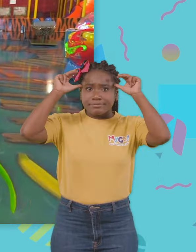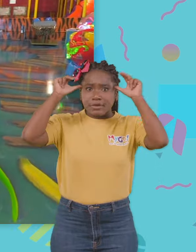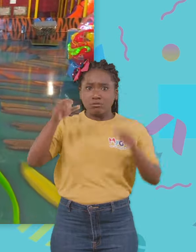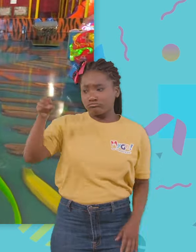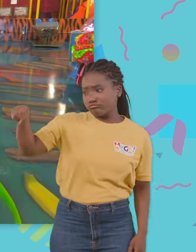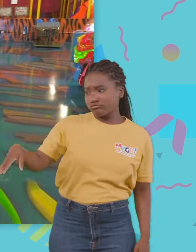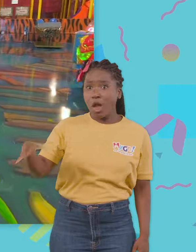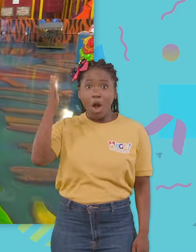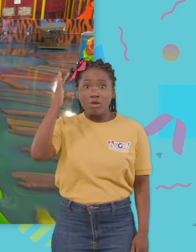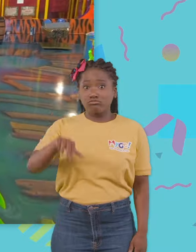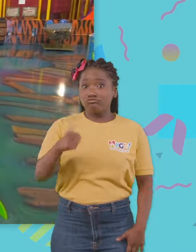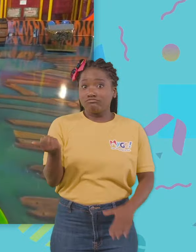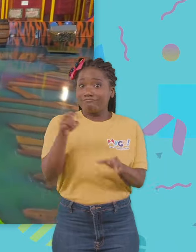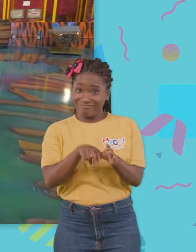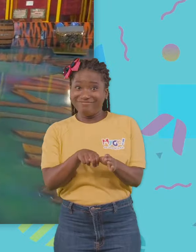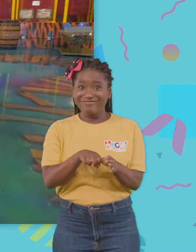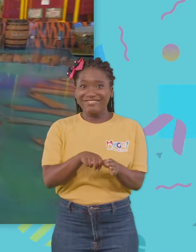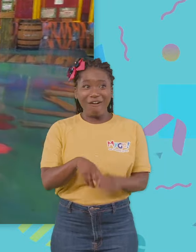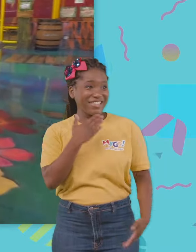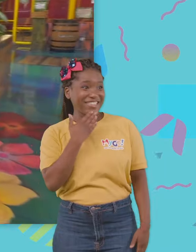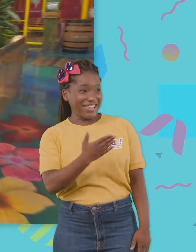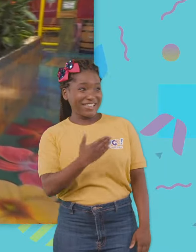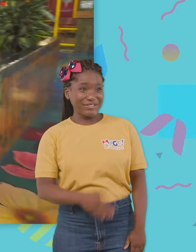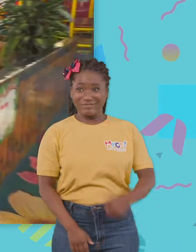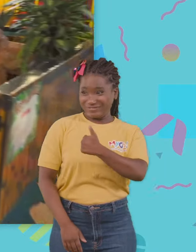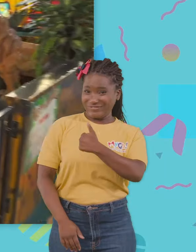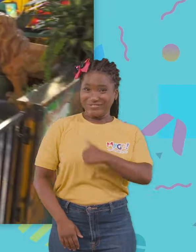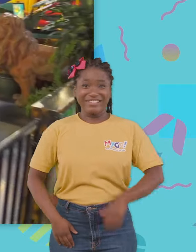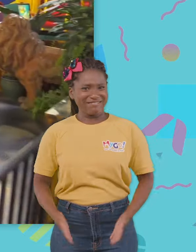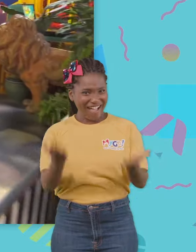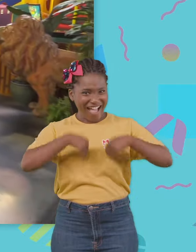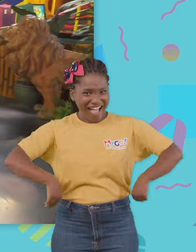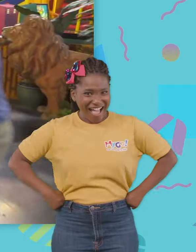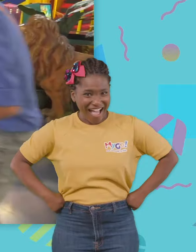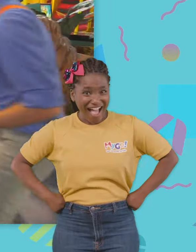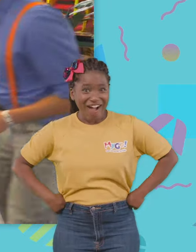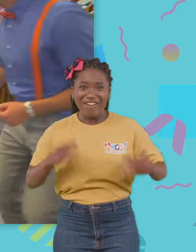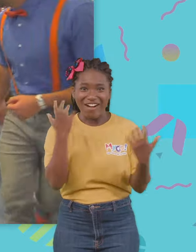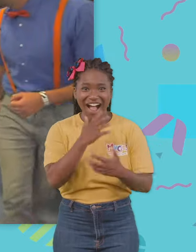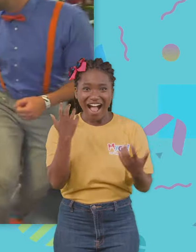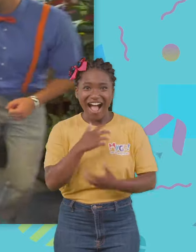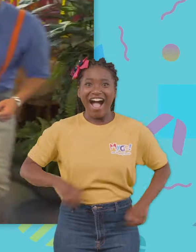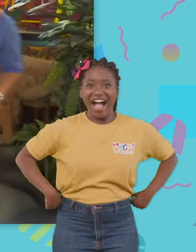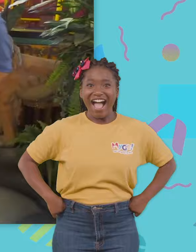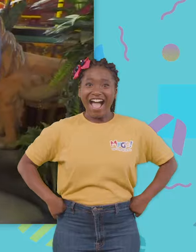this horse right here, because we have another ride to go into. Oh, thanks. You're welcome. Come on.